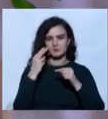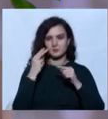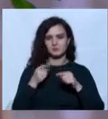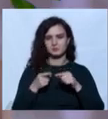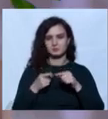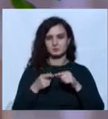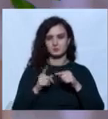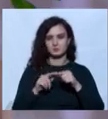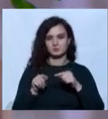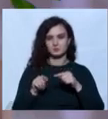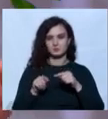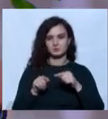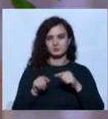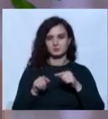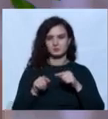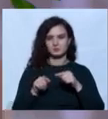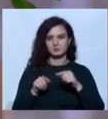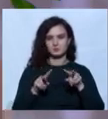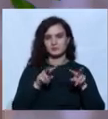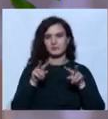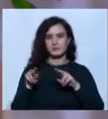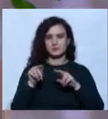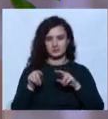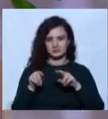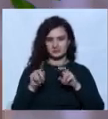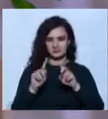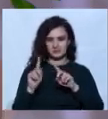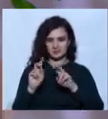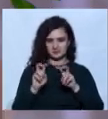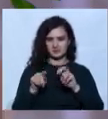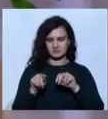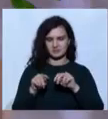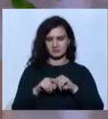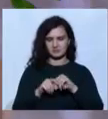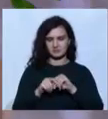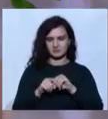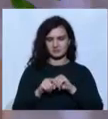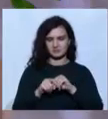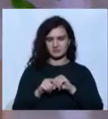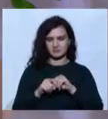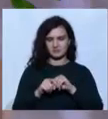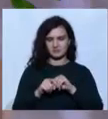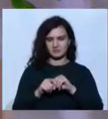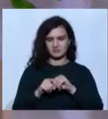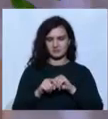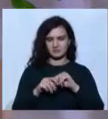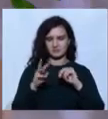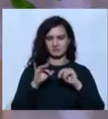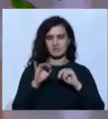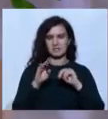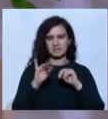enormous. Such familiar things such as treasure maps with an X on it, marking